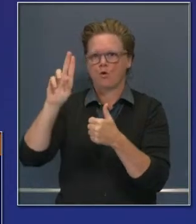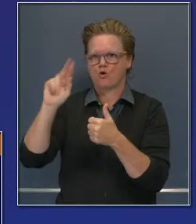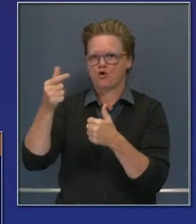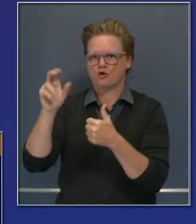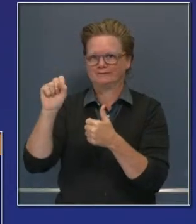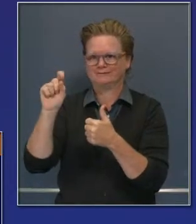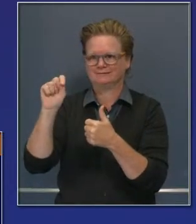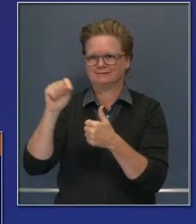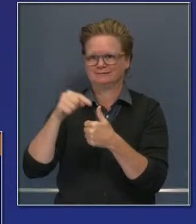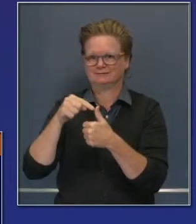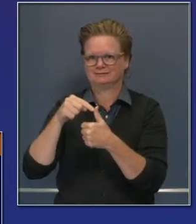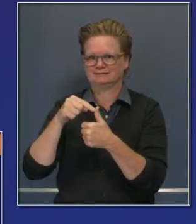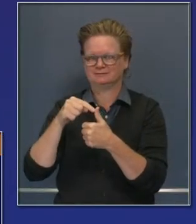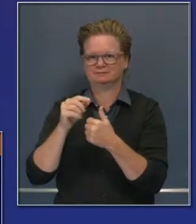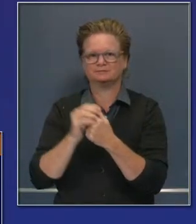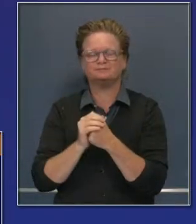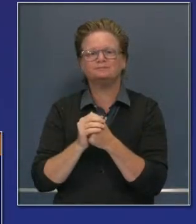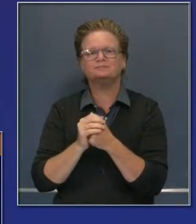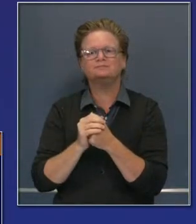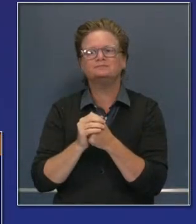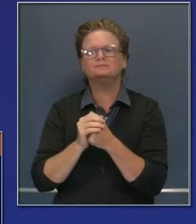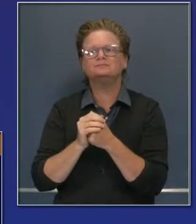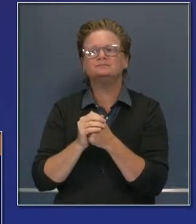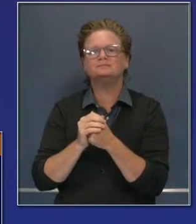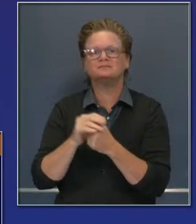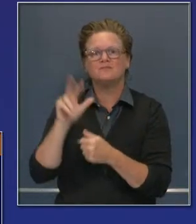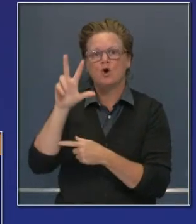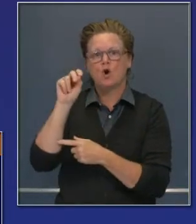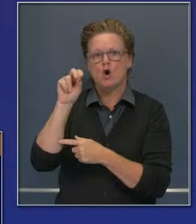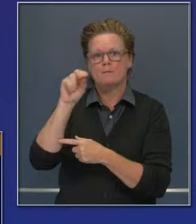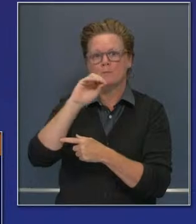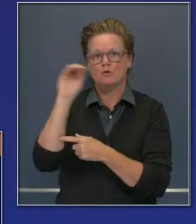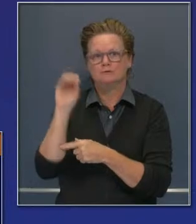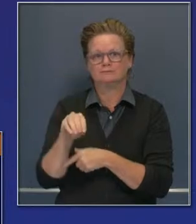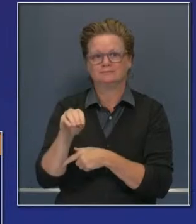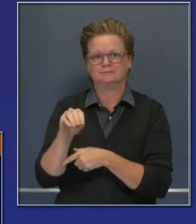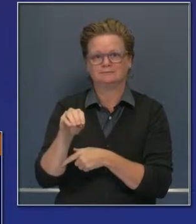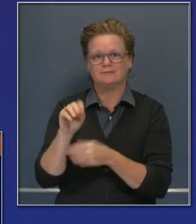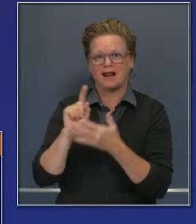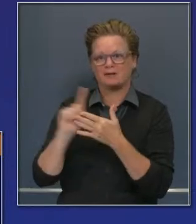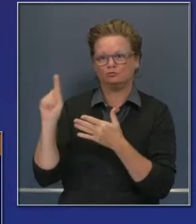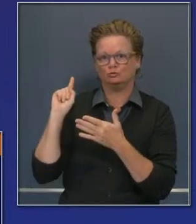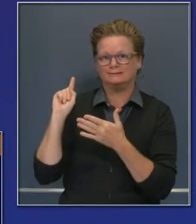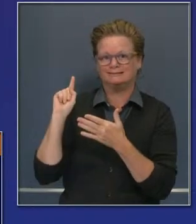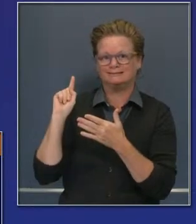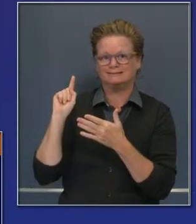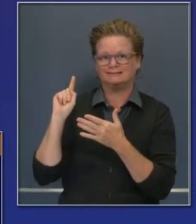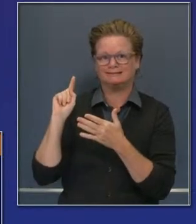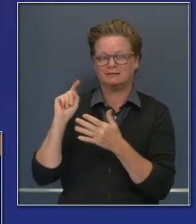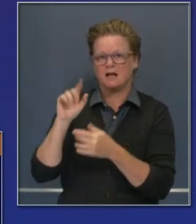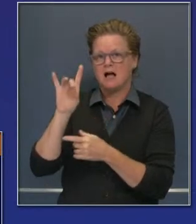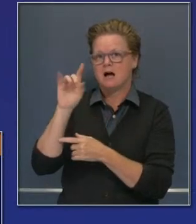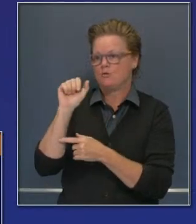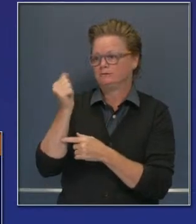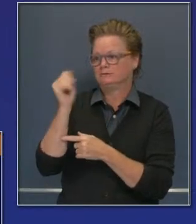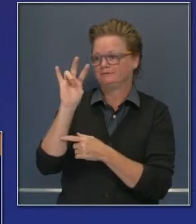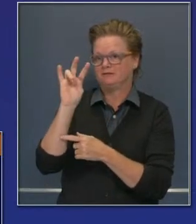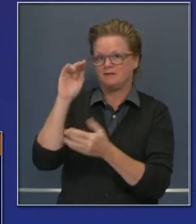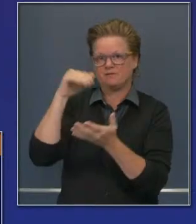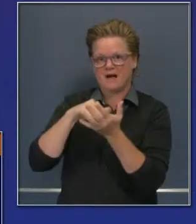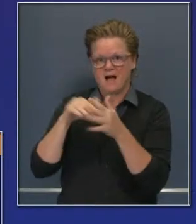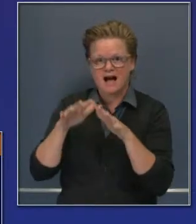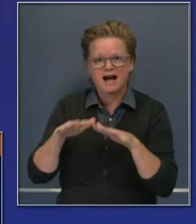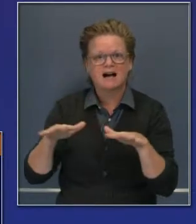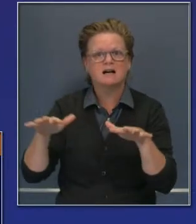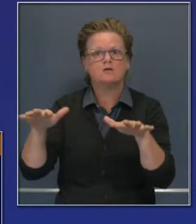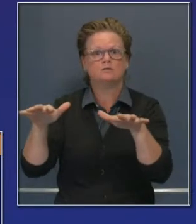in California history. The last time I presented this to you, you saw some 817,000 acres that were destroyed